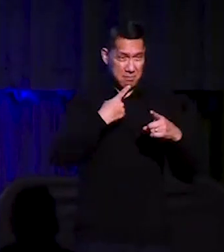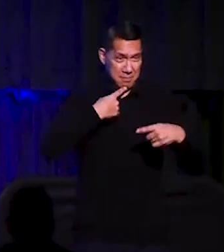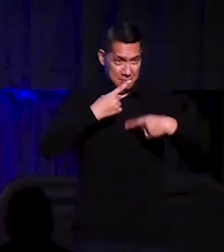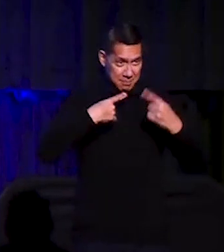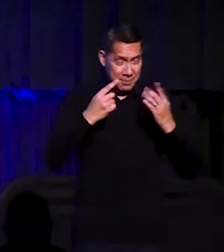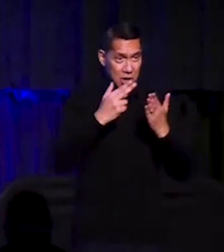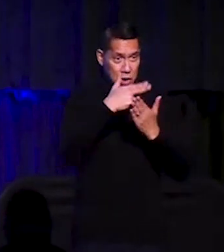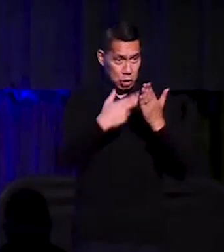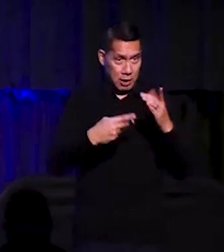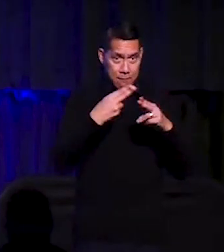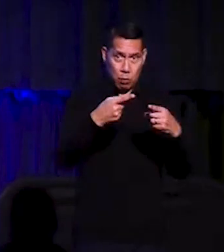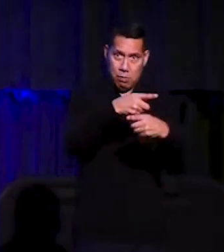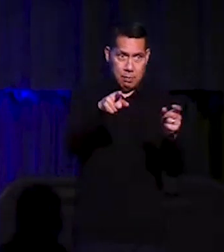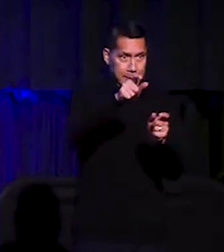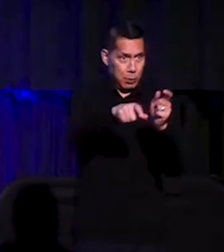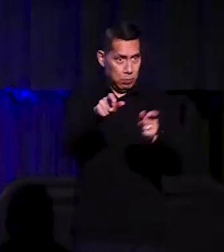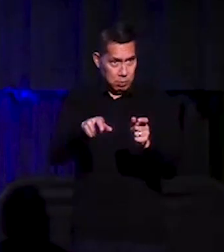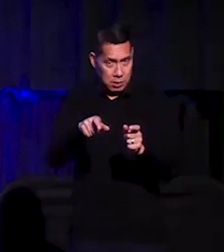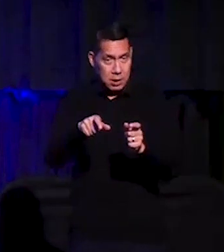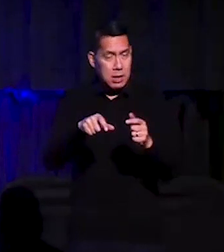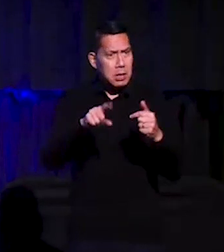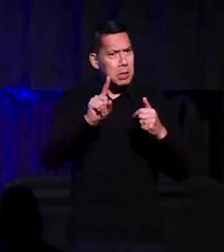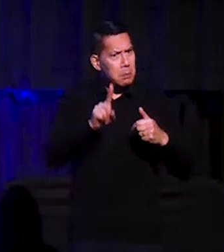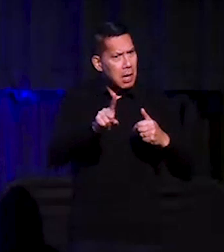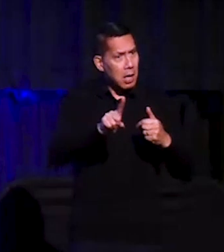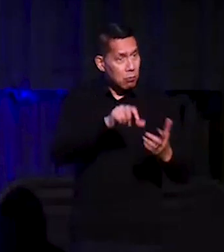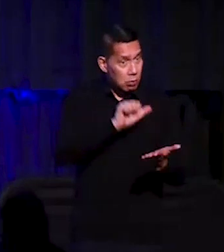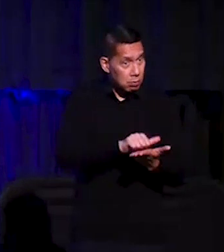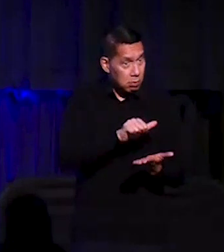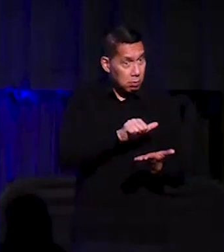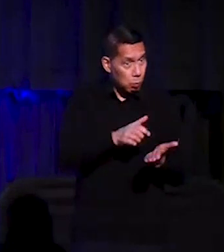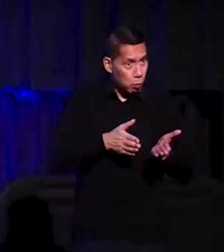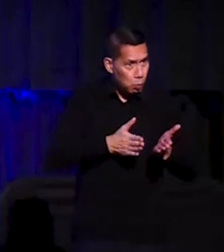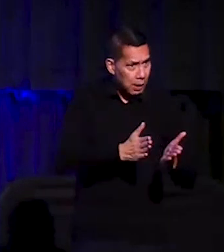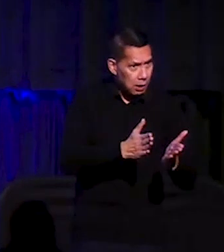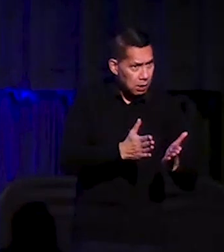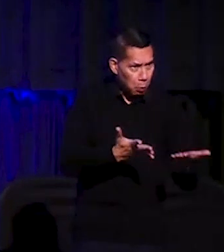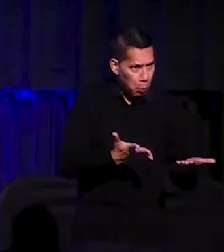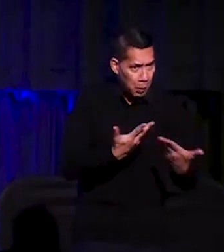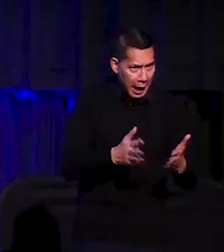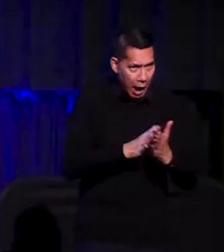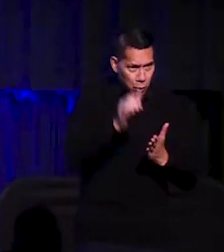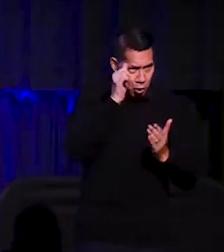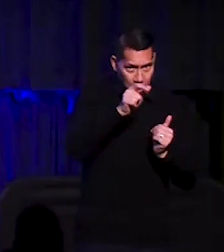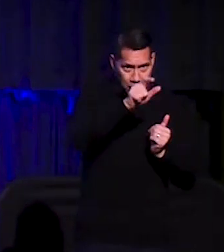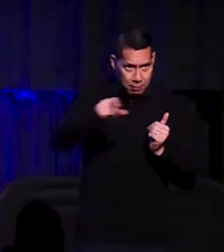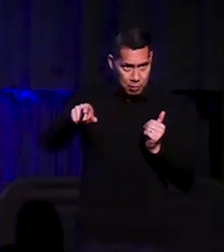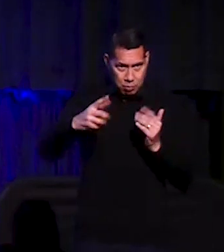for people, but are we doing it properly? How well do you actually know your users?